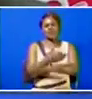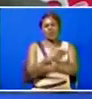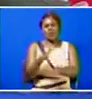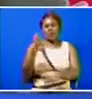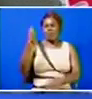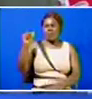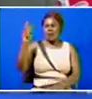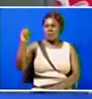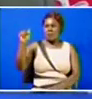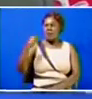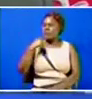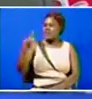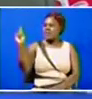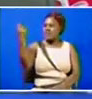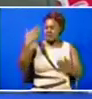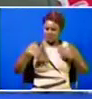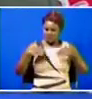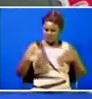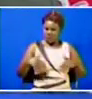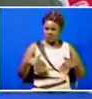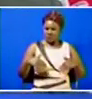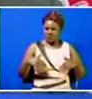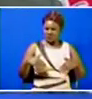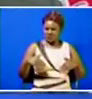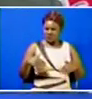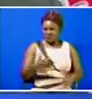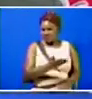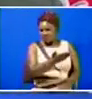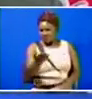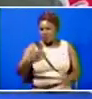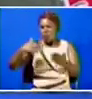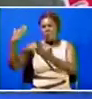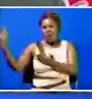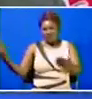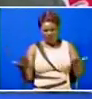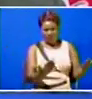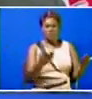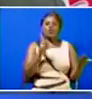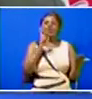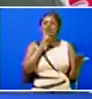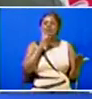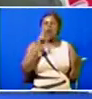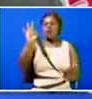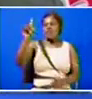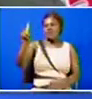And what we want to tell Kenyans at large is that you are all welcome tomorrow on